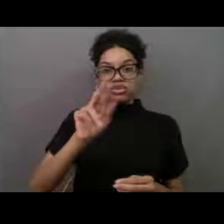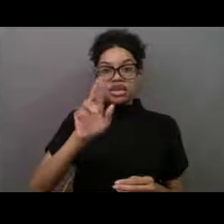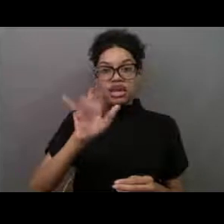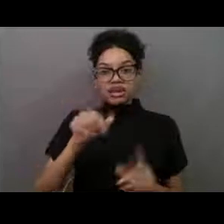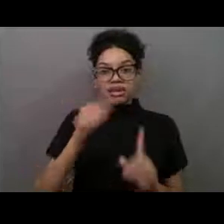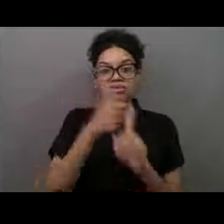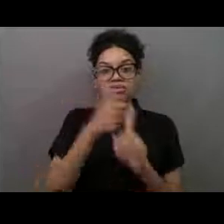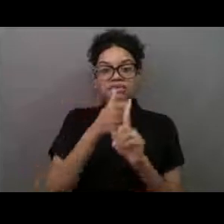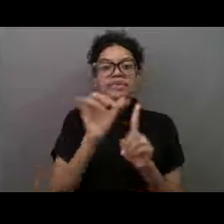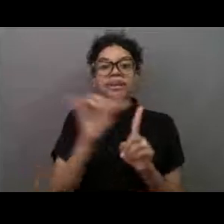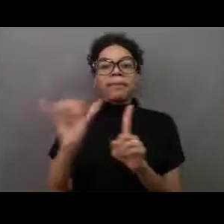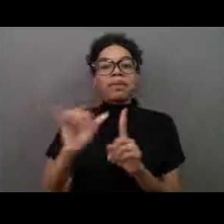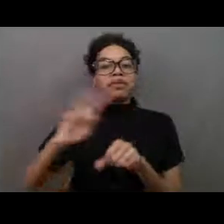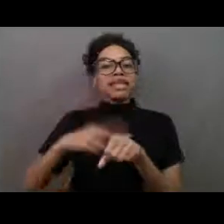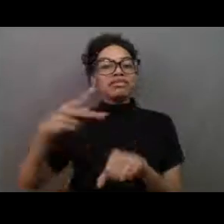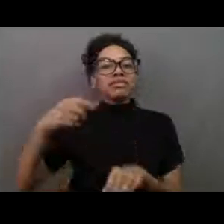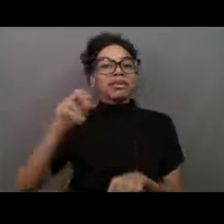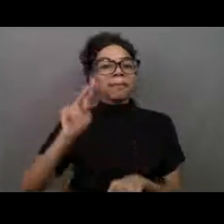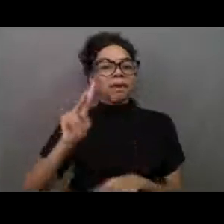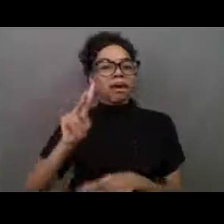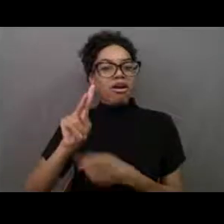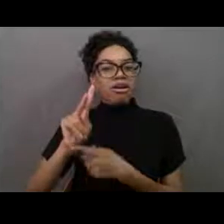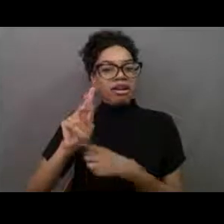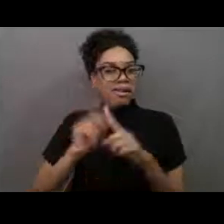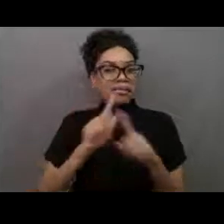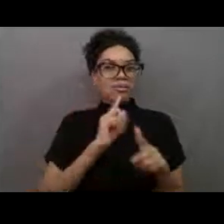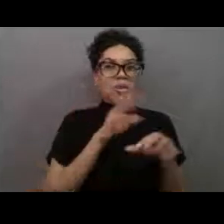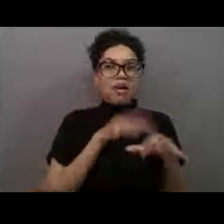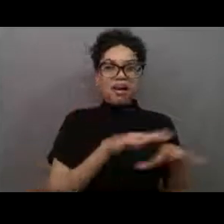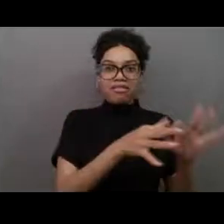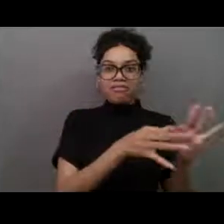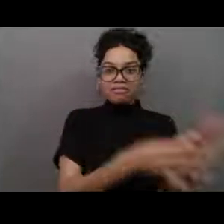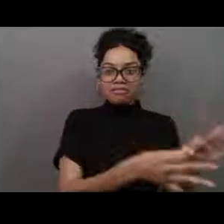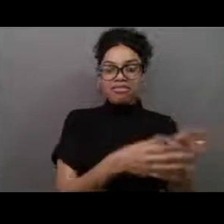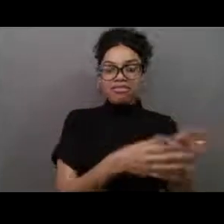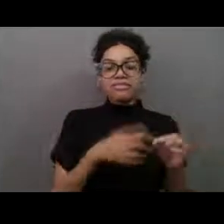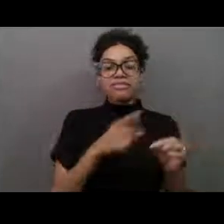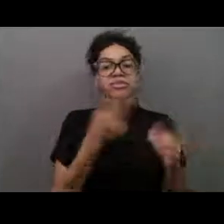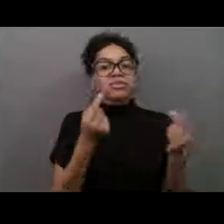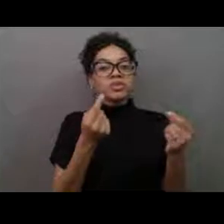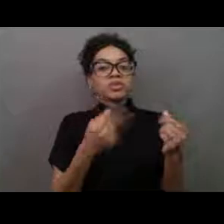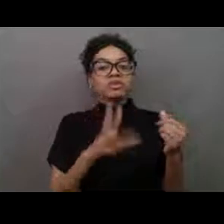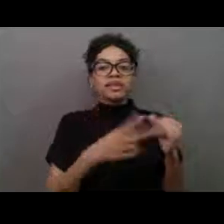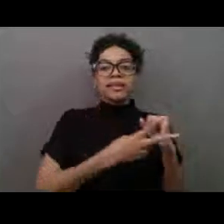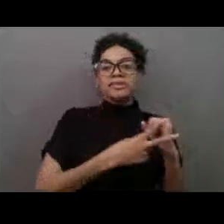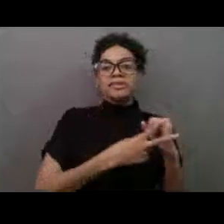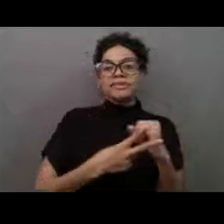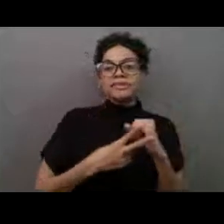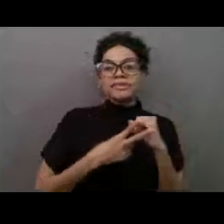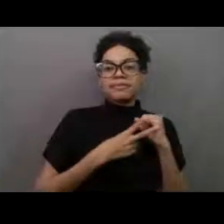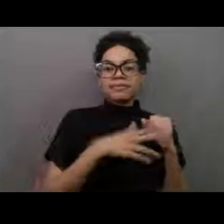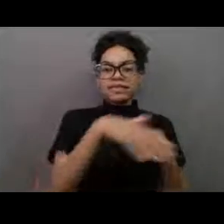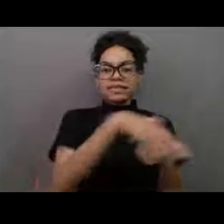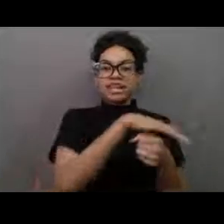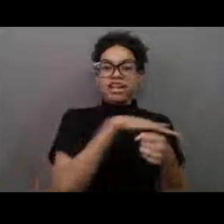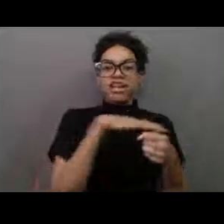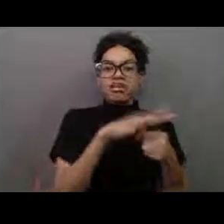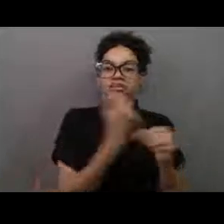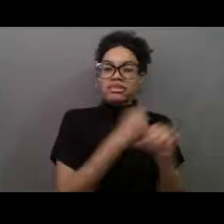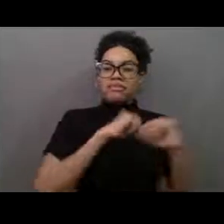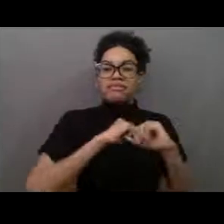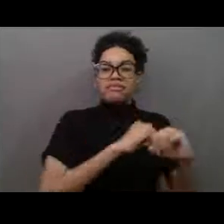underwater. So they protect important habitats, animals, historic artifacts, but there's still places you can visit and enjoy, kind of